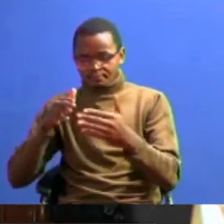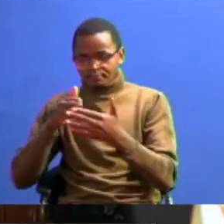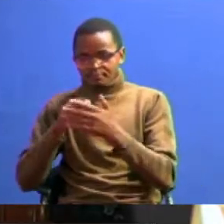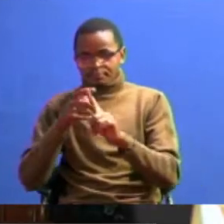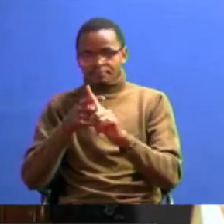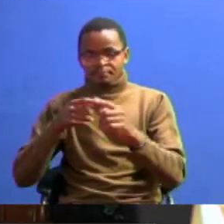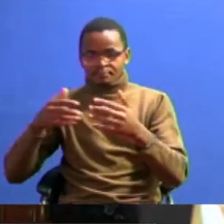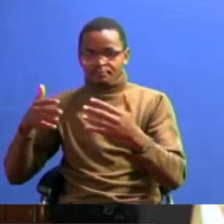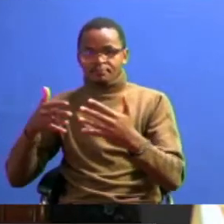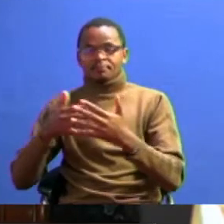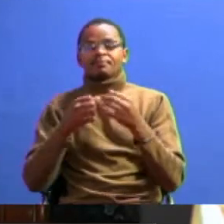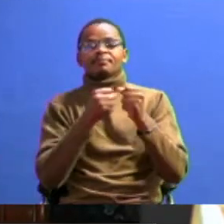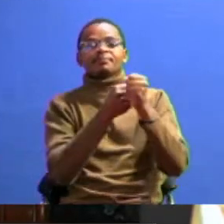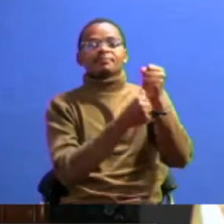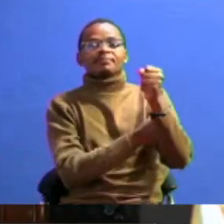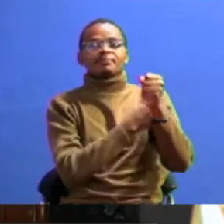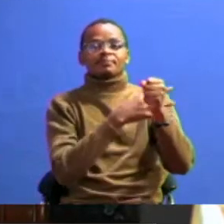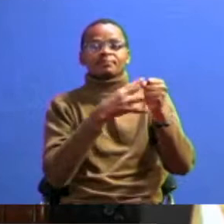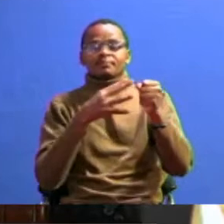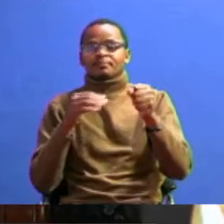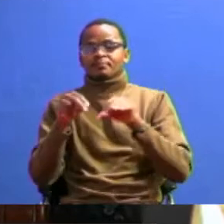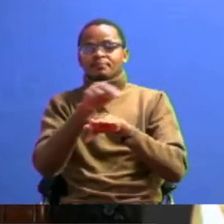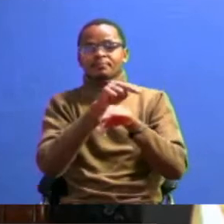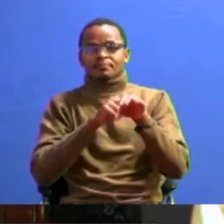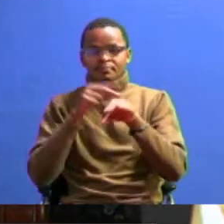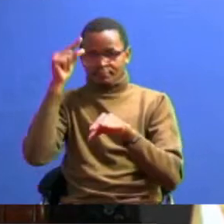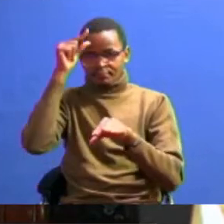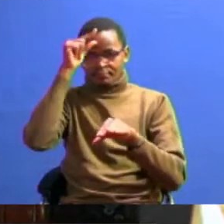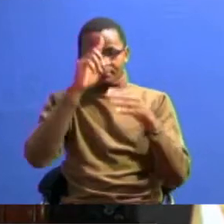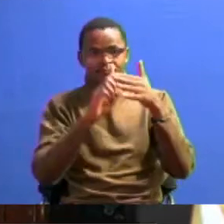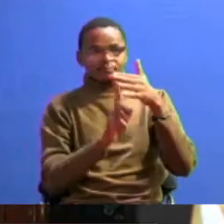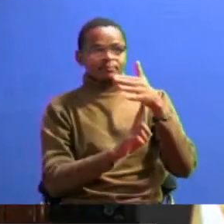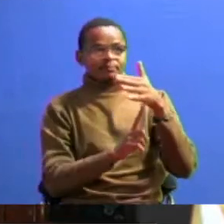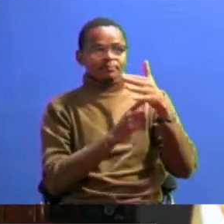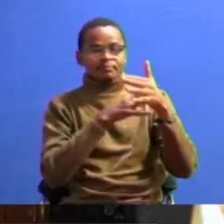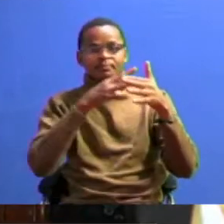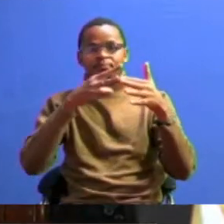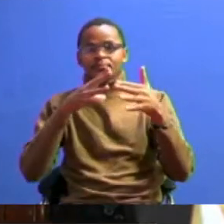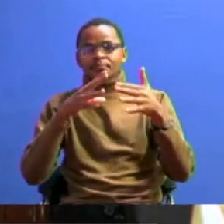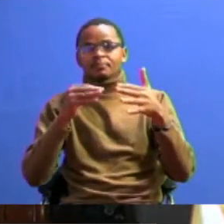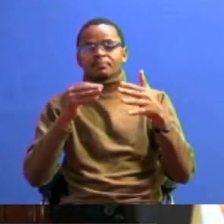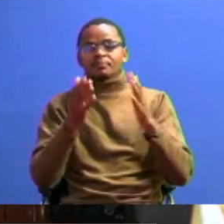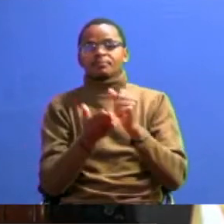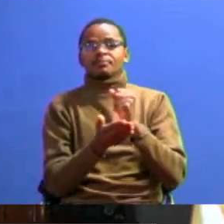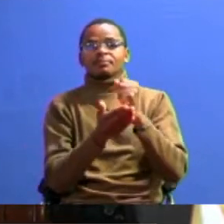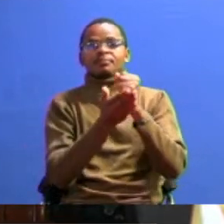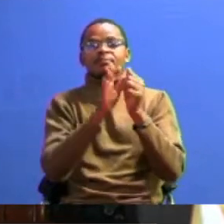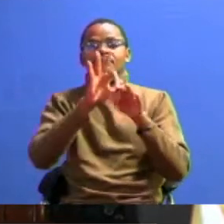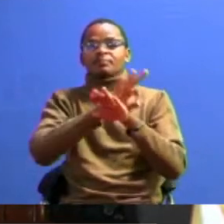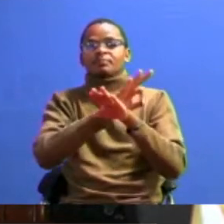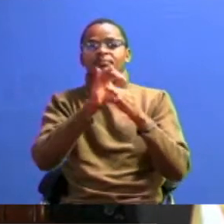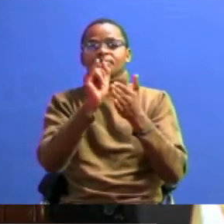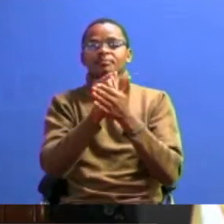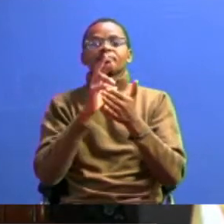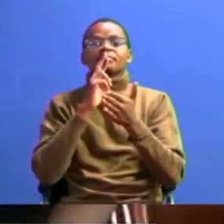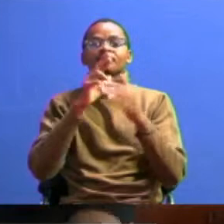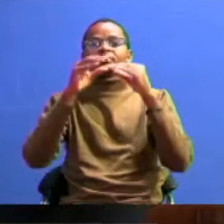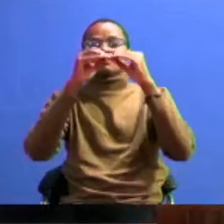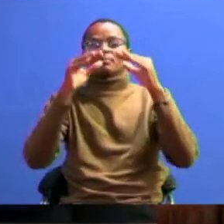colluding, supporting and funding the national government ministries and interventions on functions that are